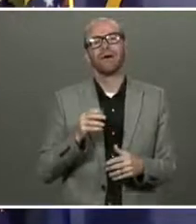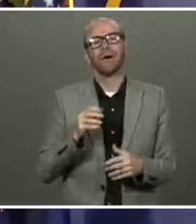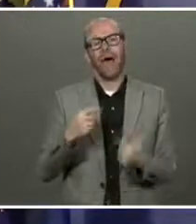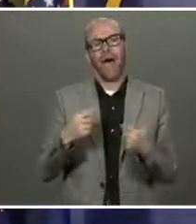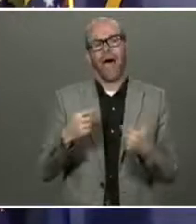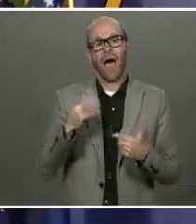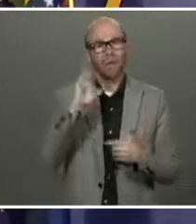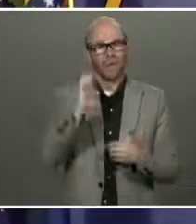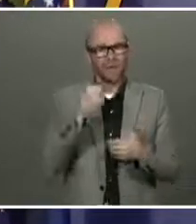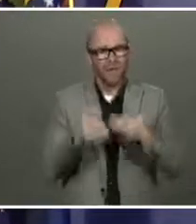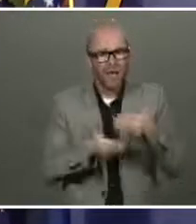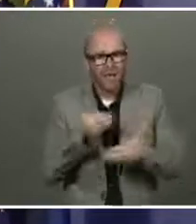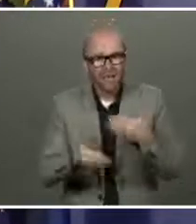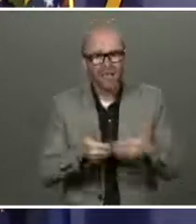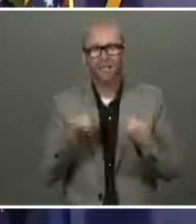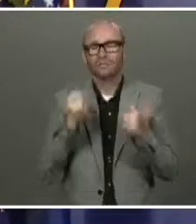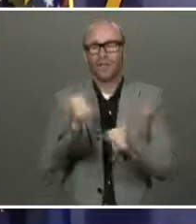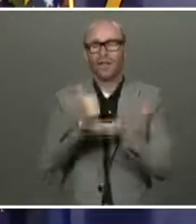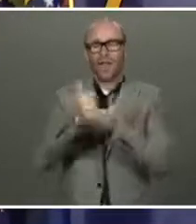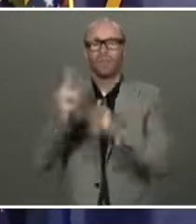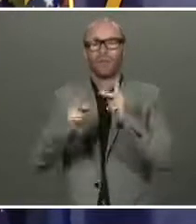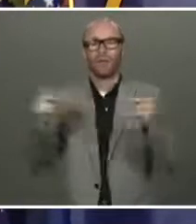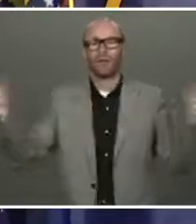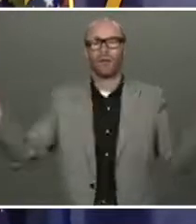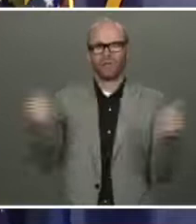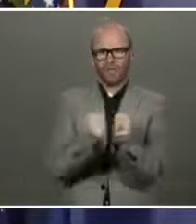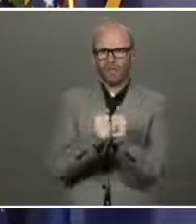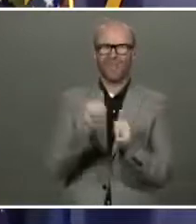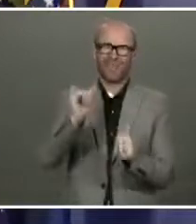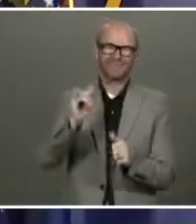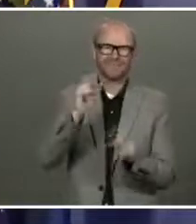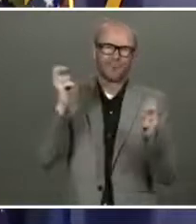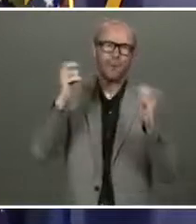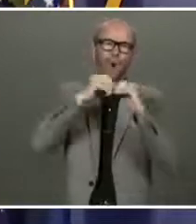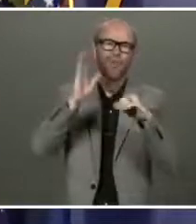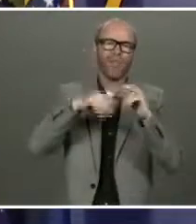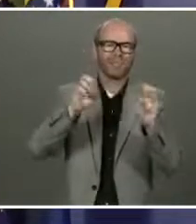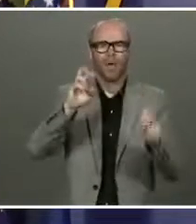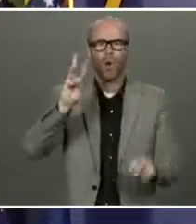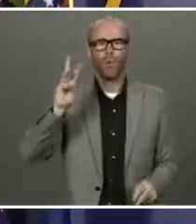Being kind and trying to bring people together is very different than being woke, and